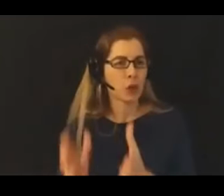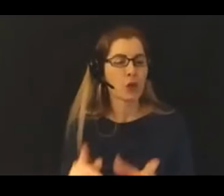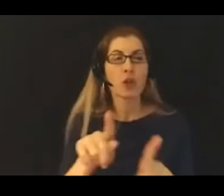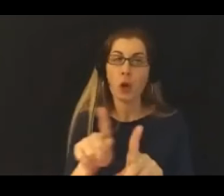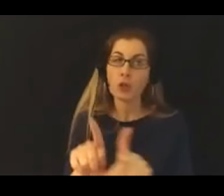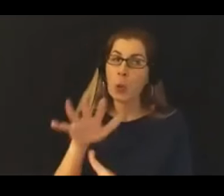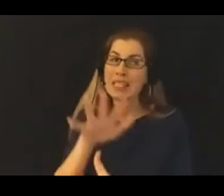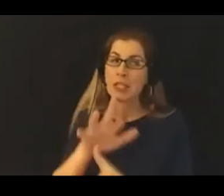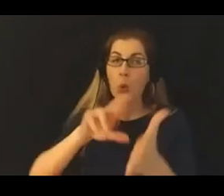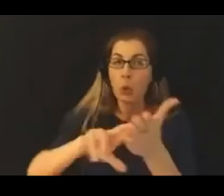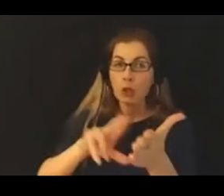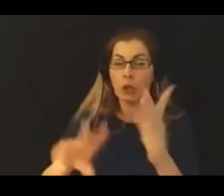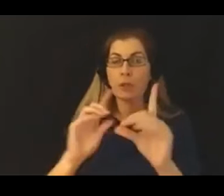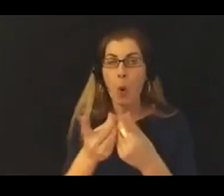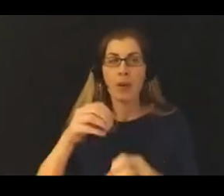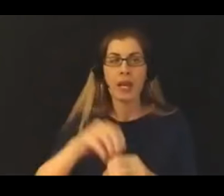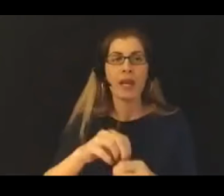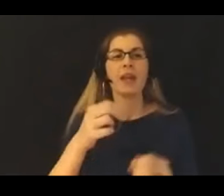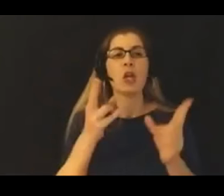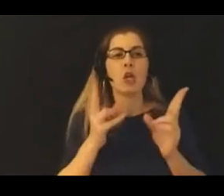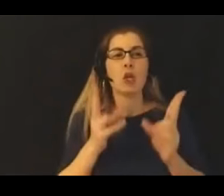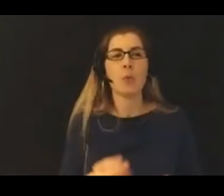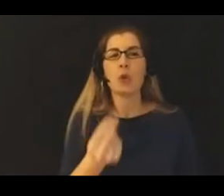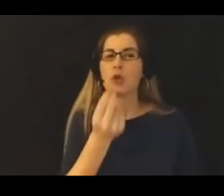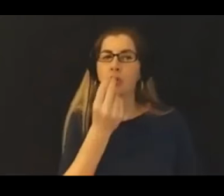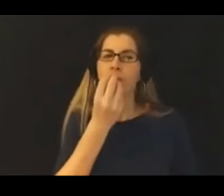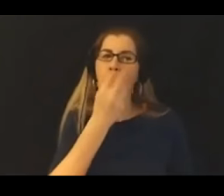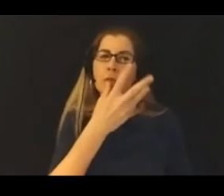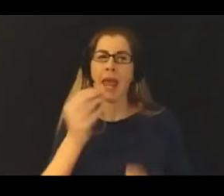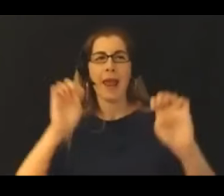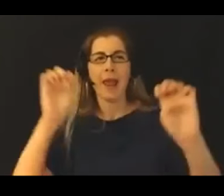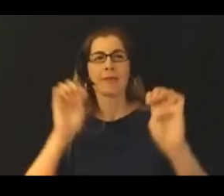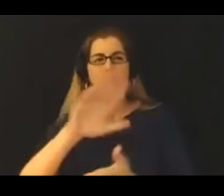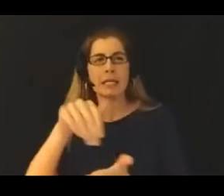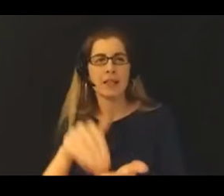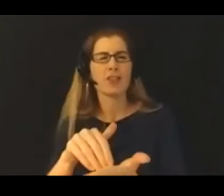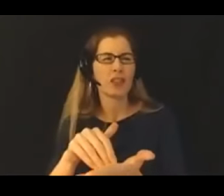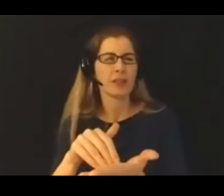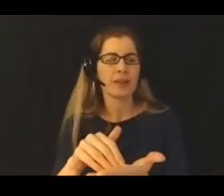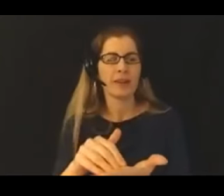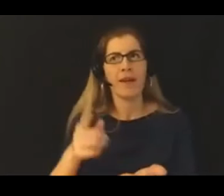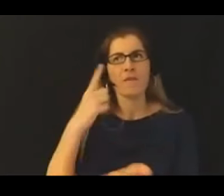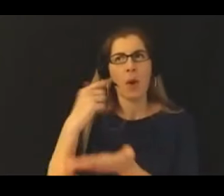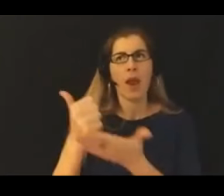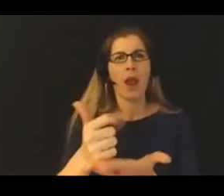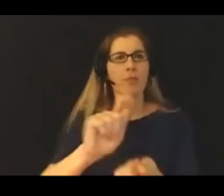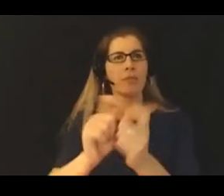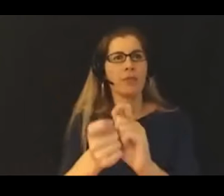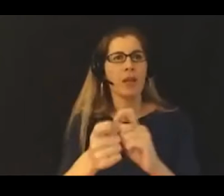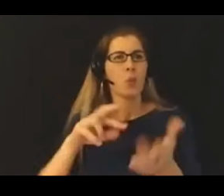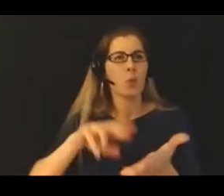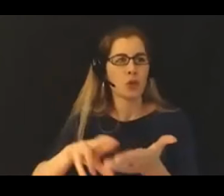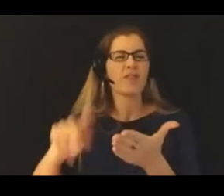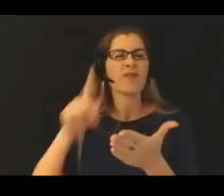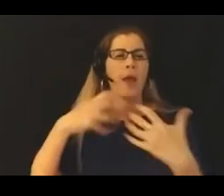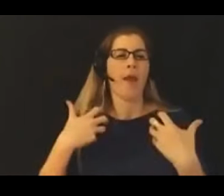research associate in the Department of Human Nutrition, Foods, and Exercise Center for Transformative Research on Health Behaviors